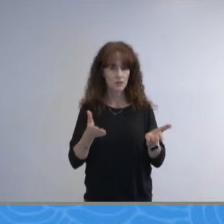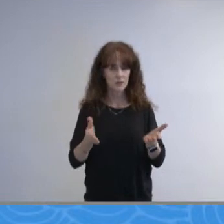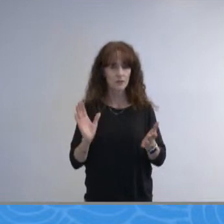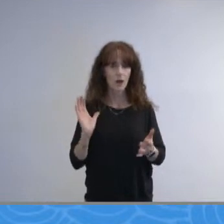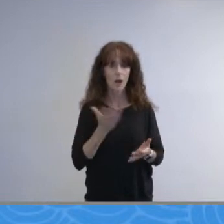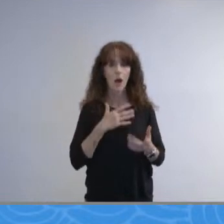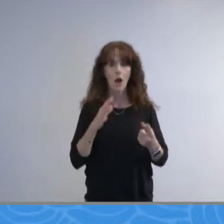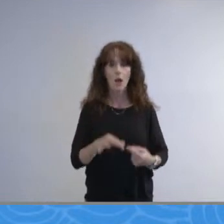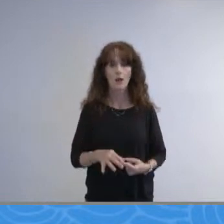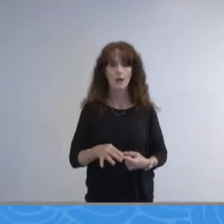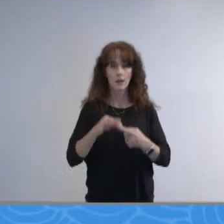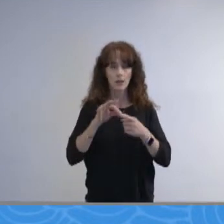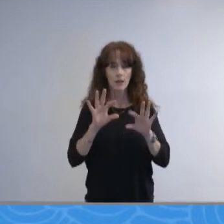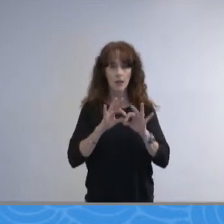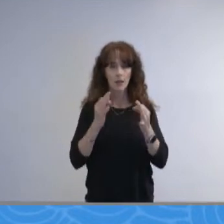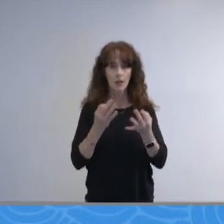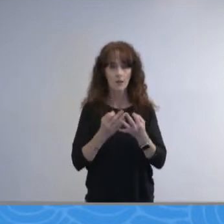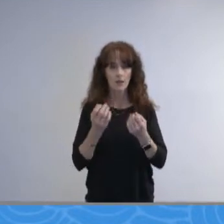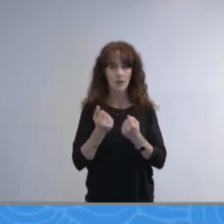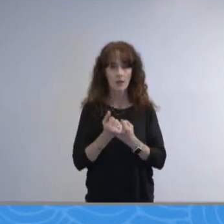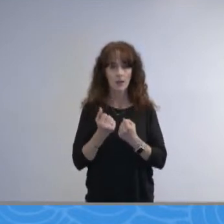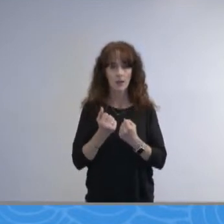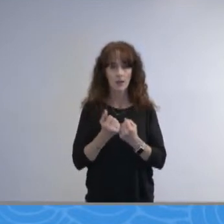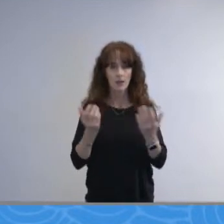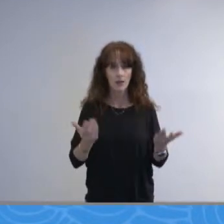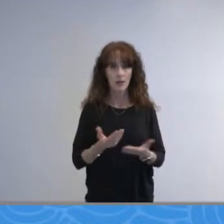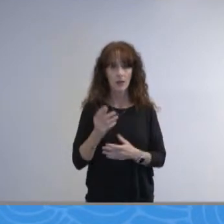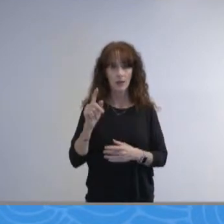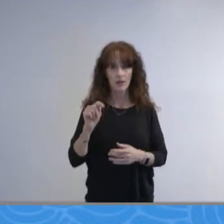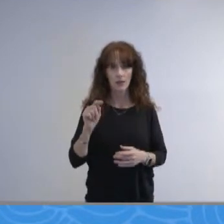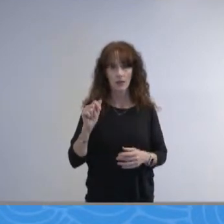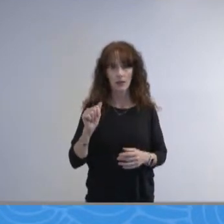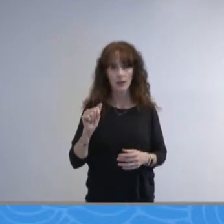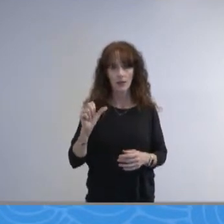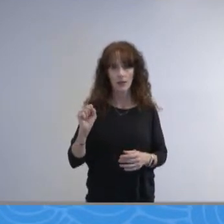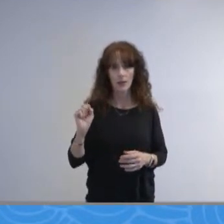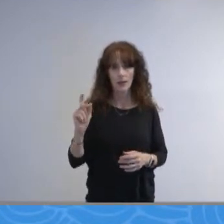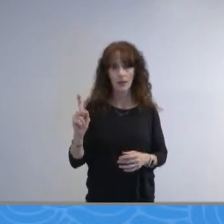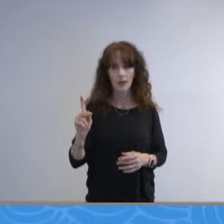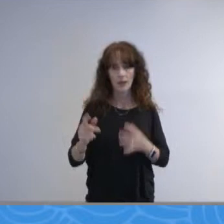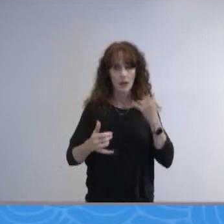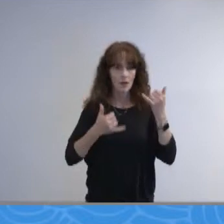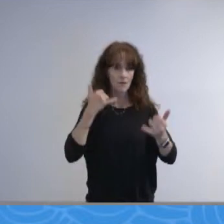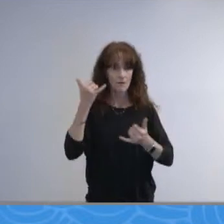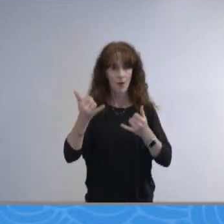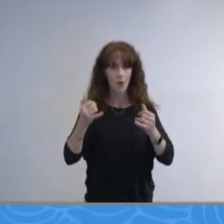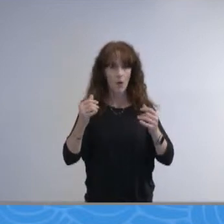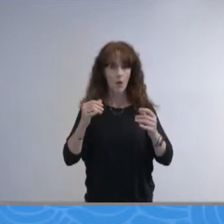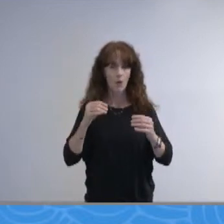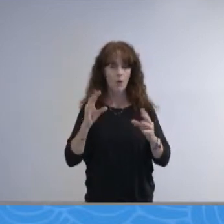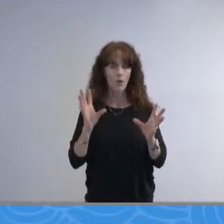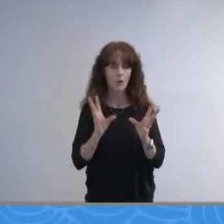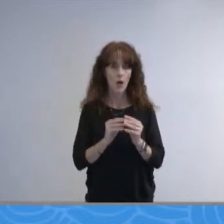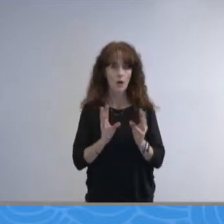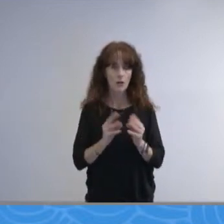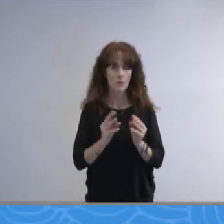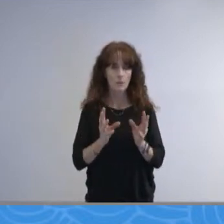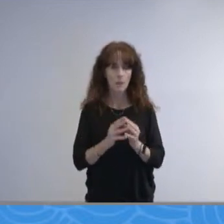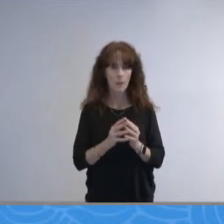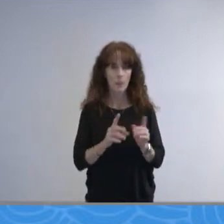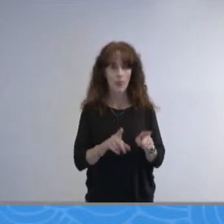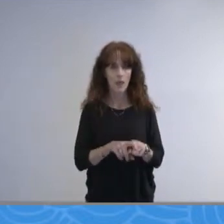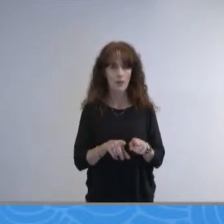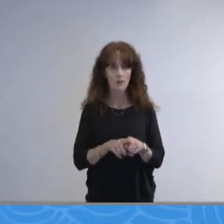Our specialists in family support here in TASK include phone consultations,